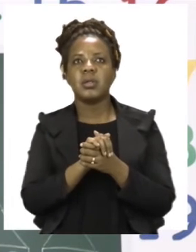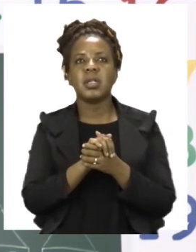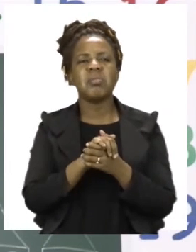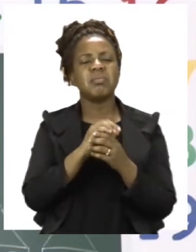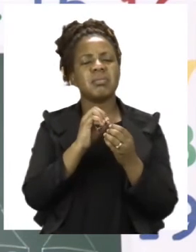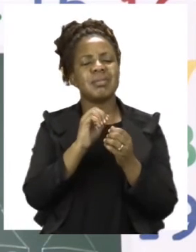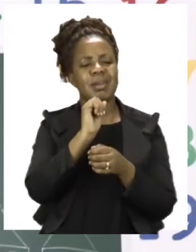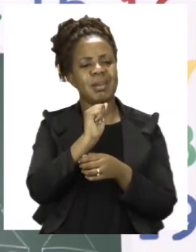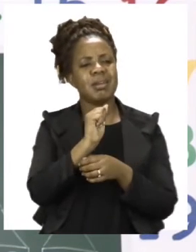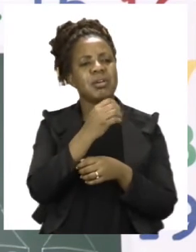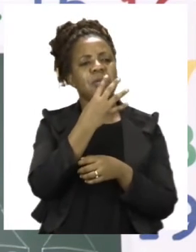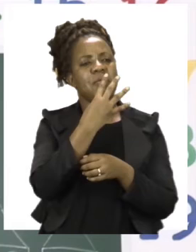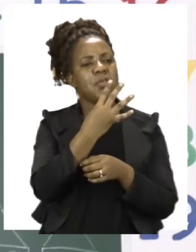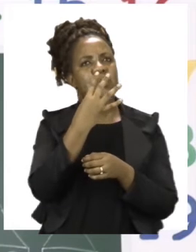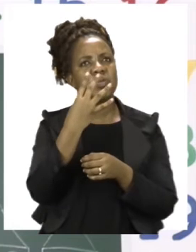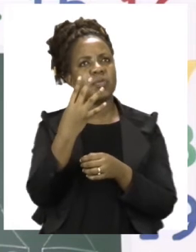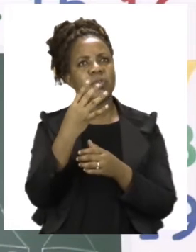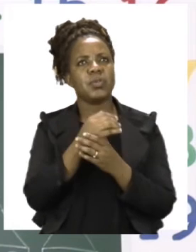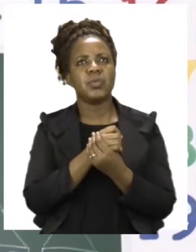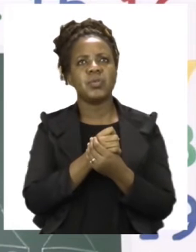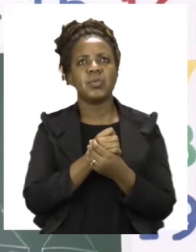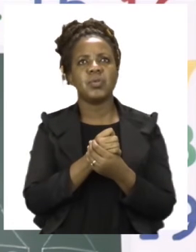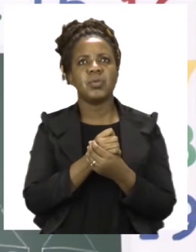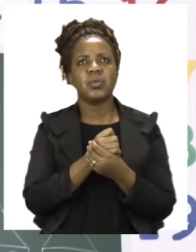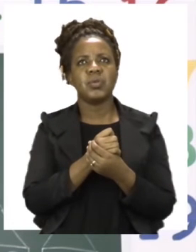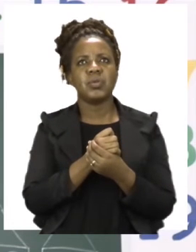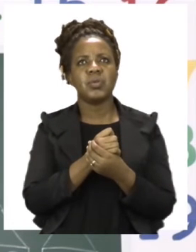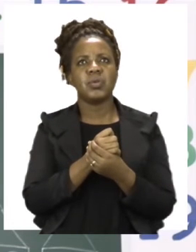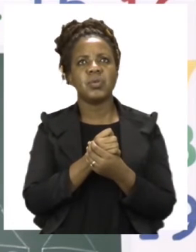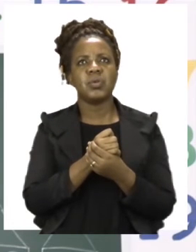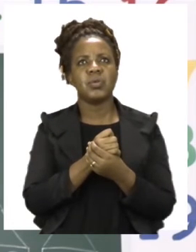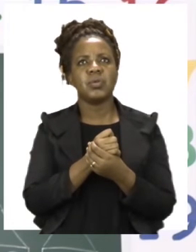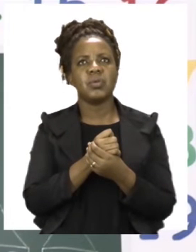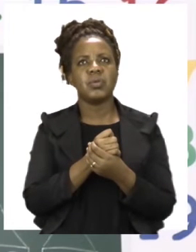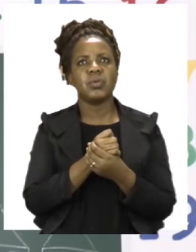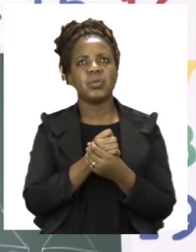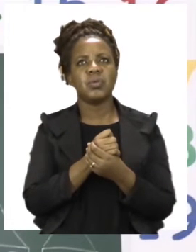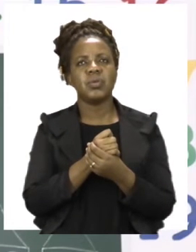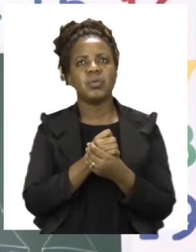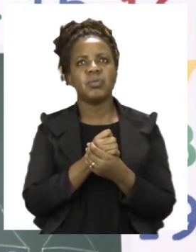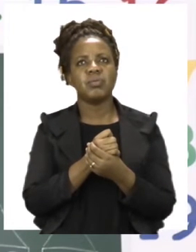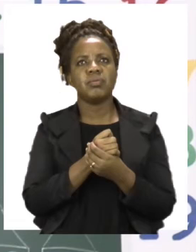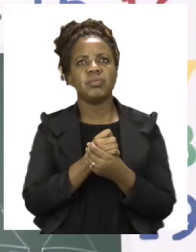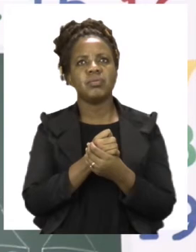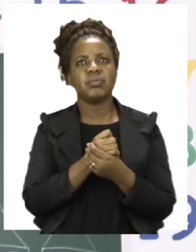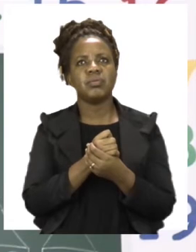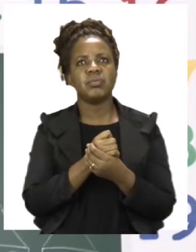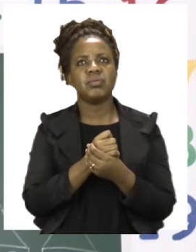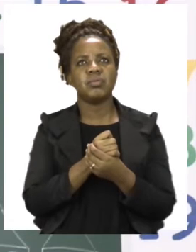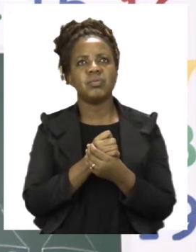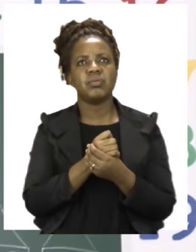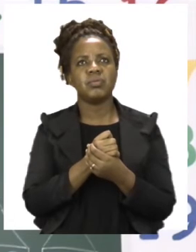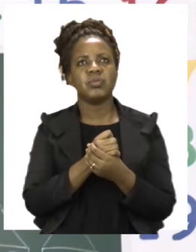Now, 44 cannot be near 0 or 10 or 20 or 30 because it starts